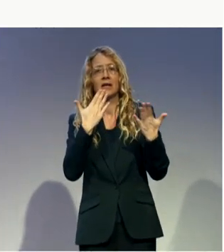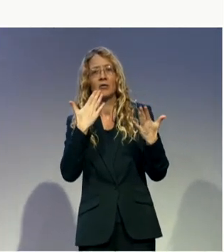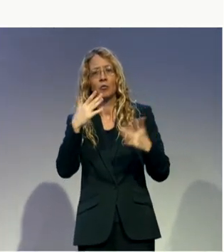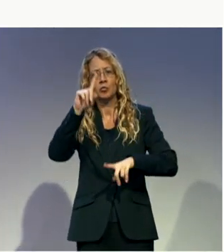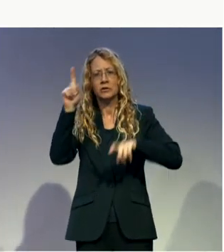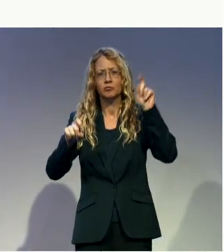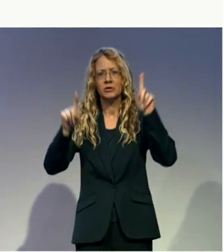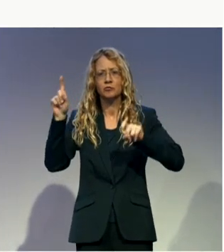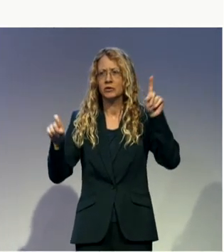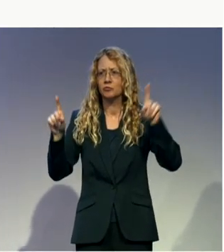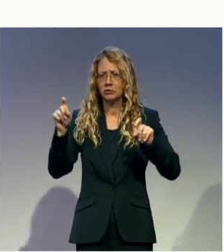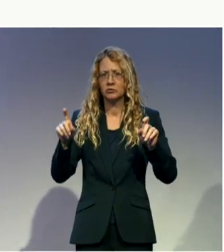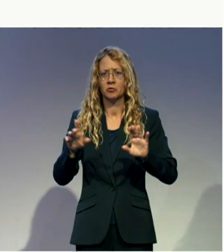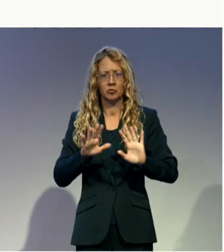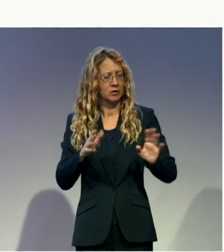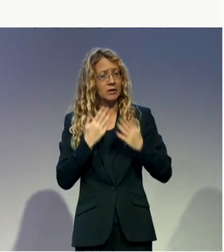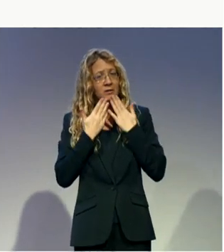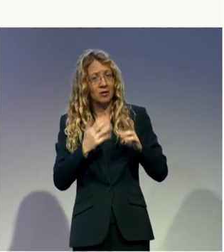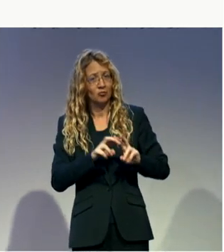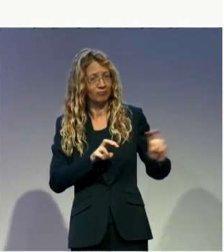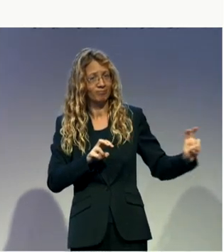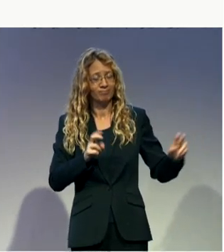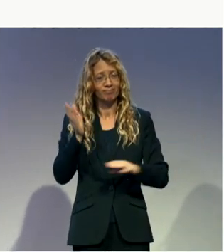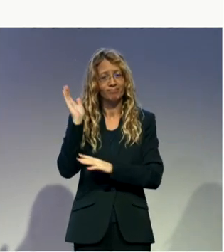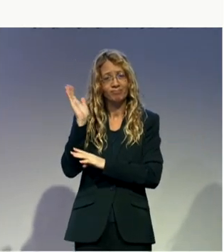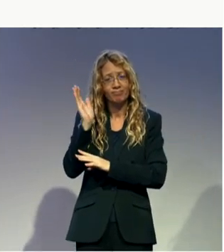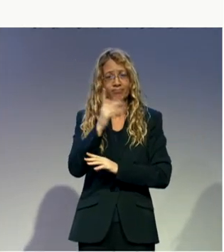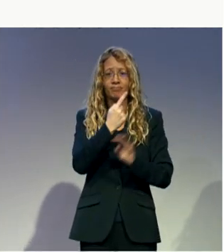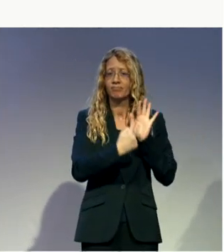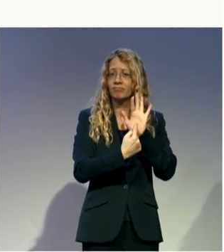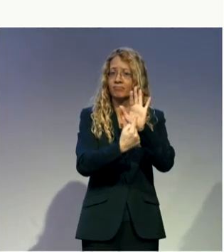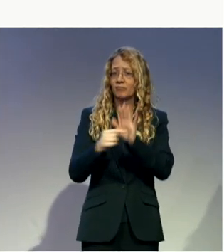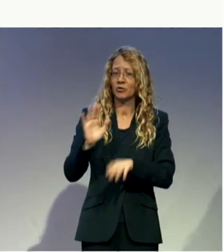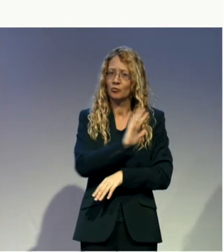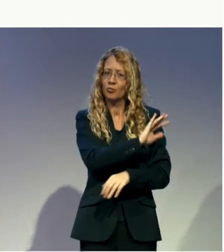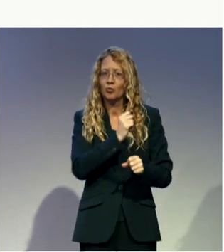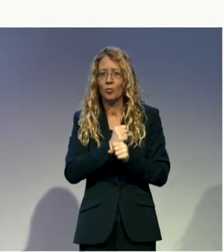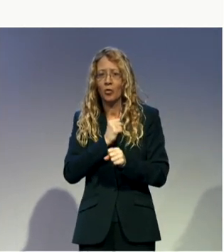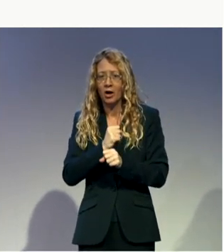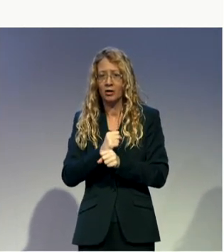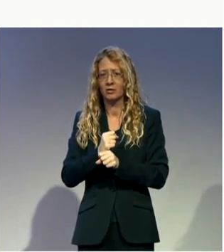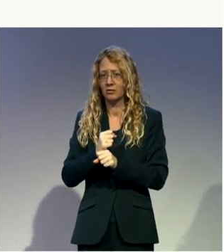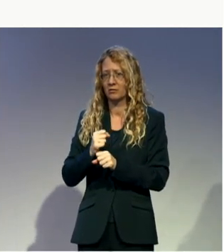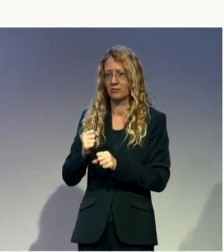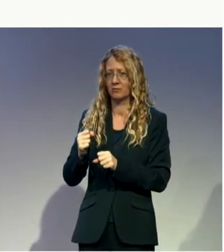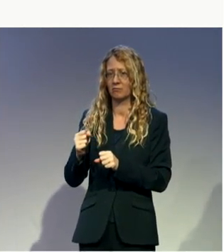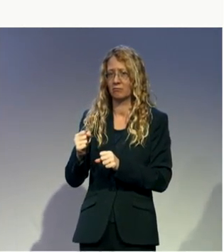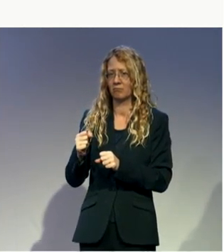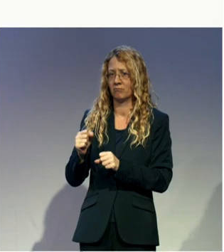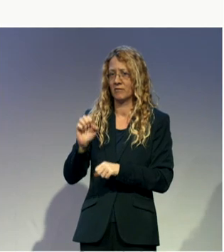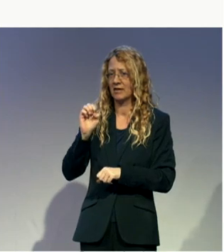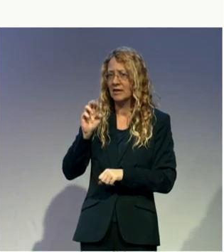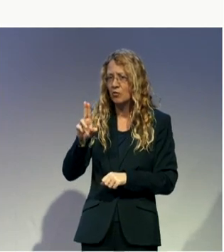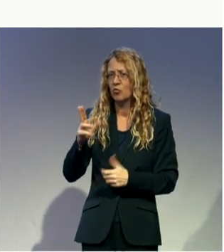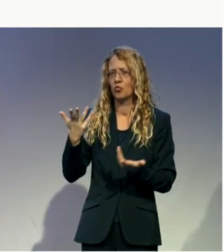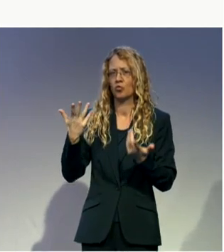make decisions about the future of their cities and countries or the European Union or other parts of the world.